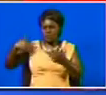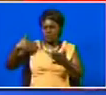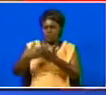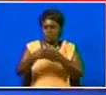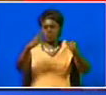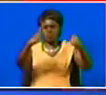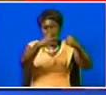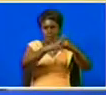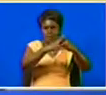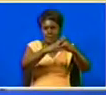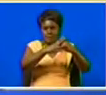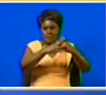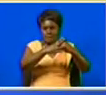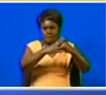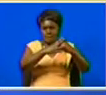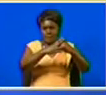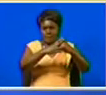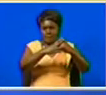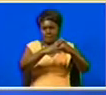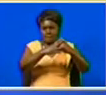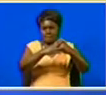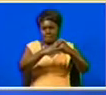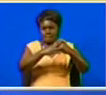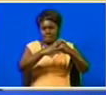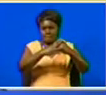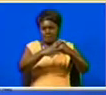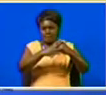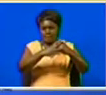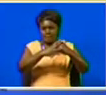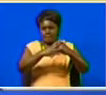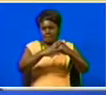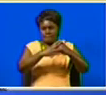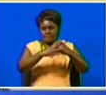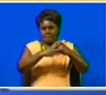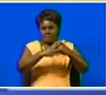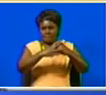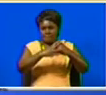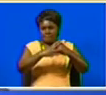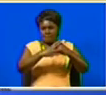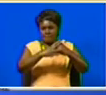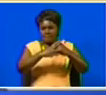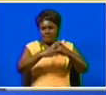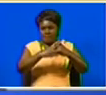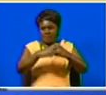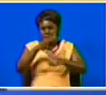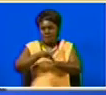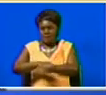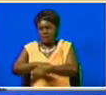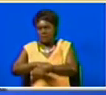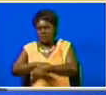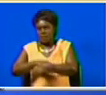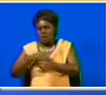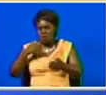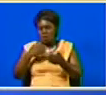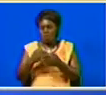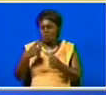the after the extra adjustments are factored in to arrive at a figure of